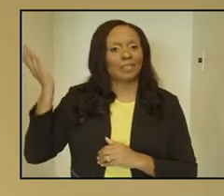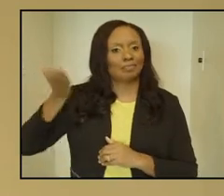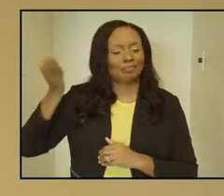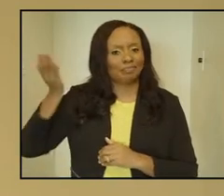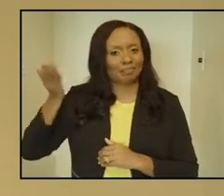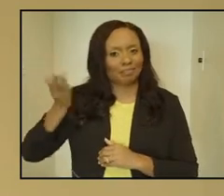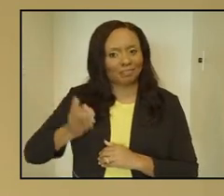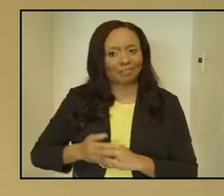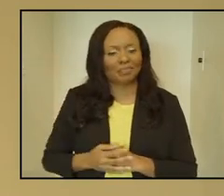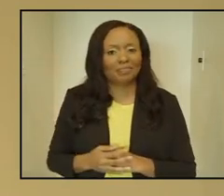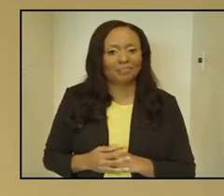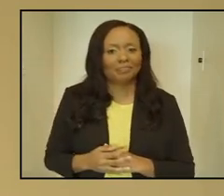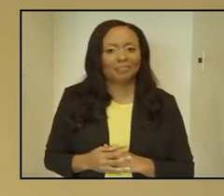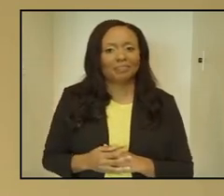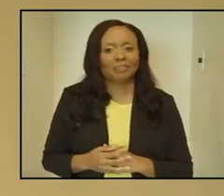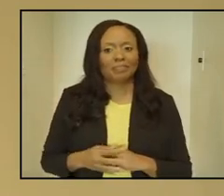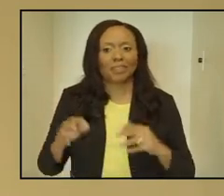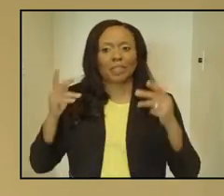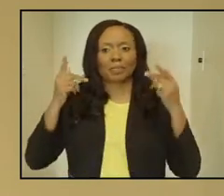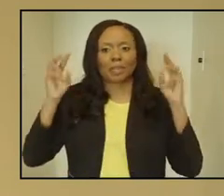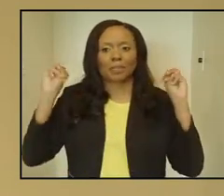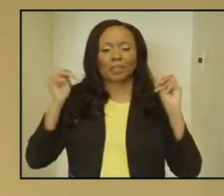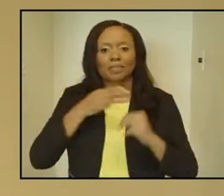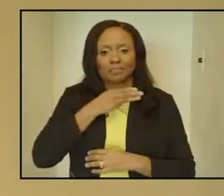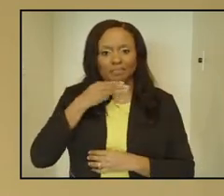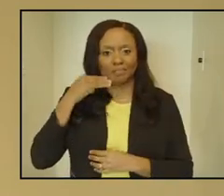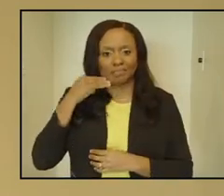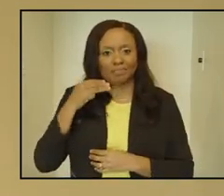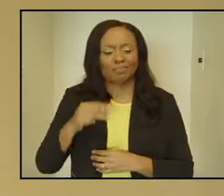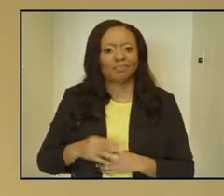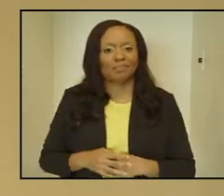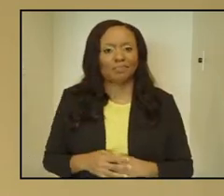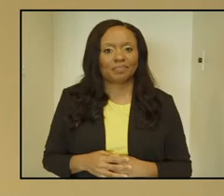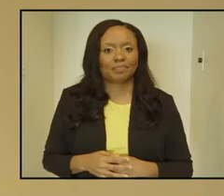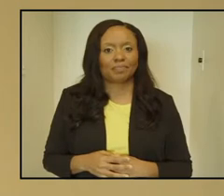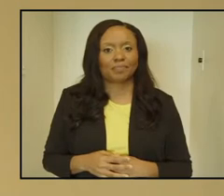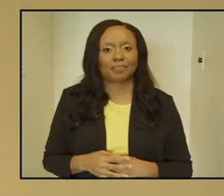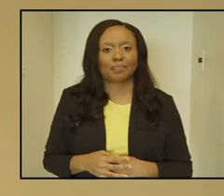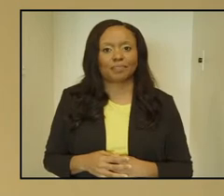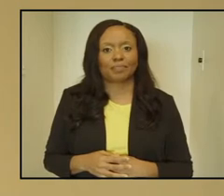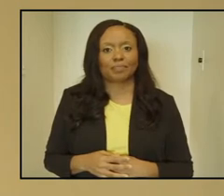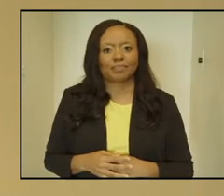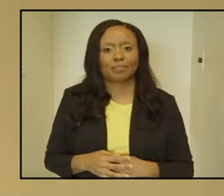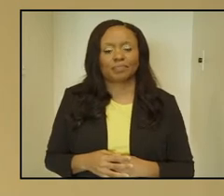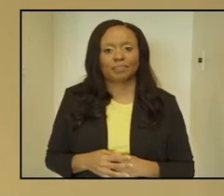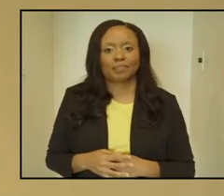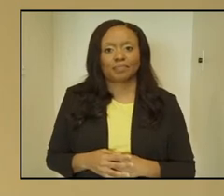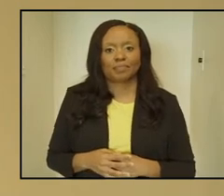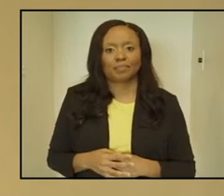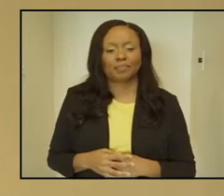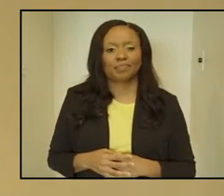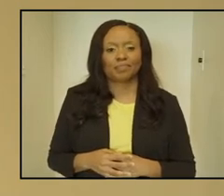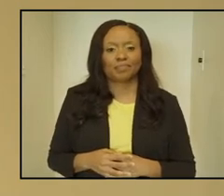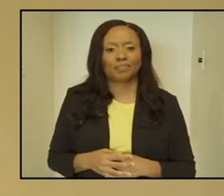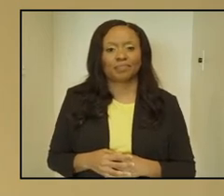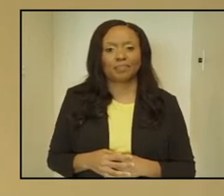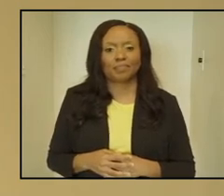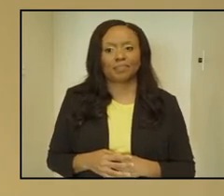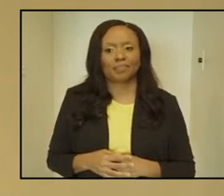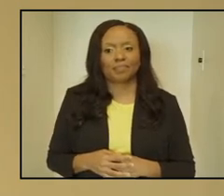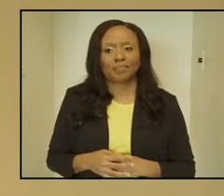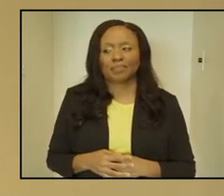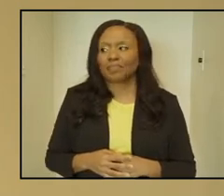address, Prime Minister Motley. Certainly must say thanks as well for